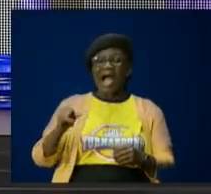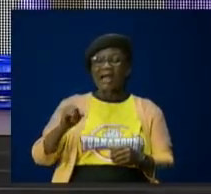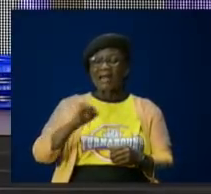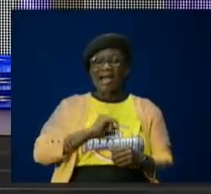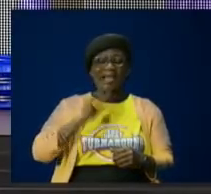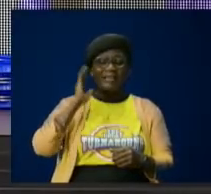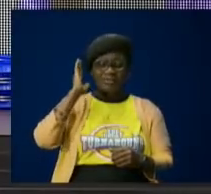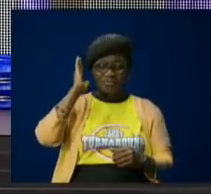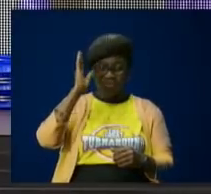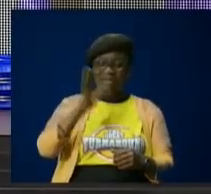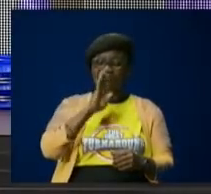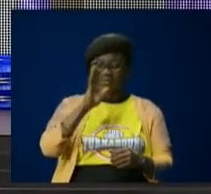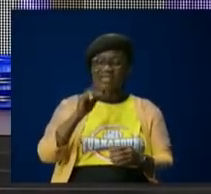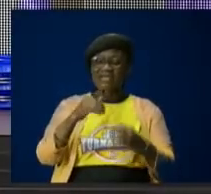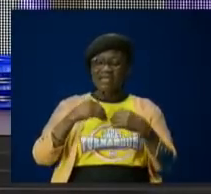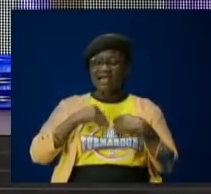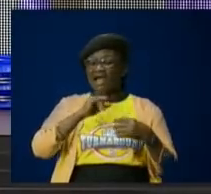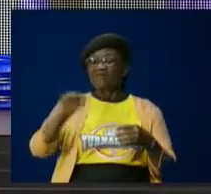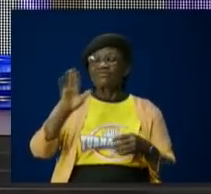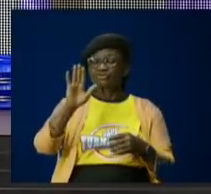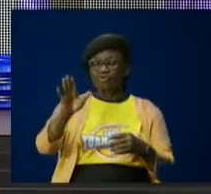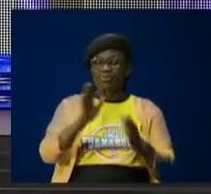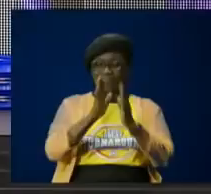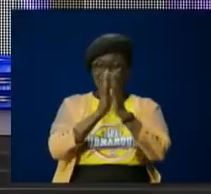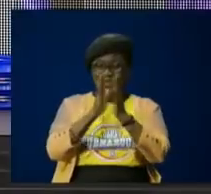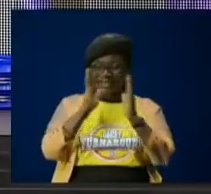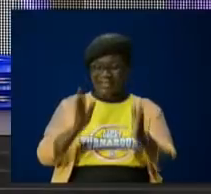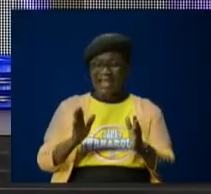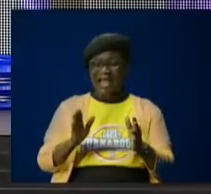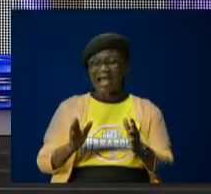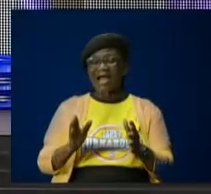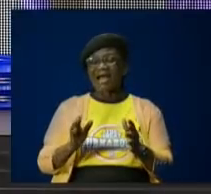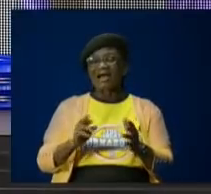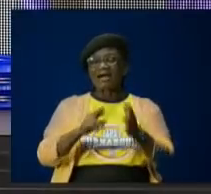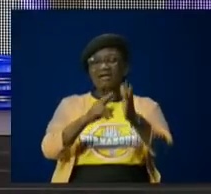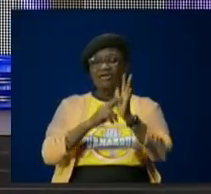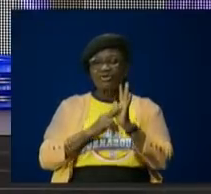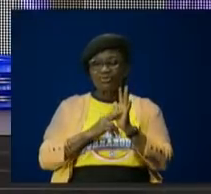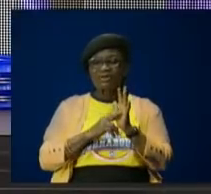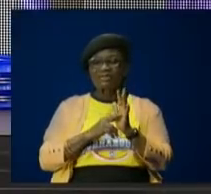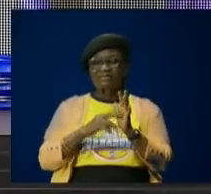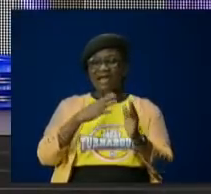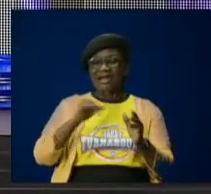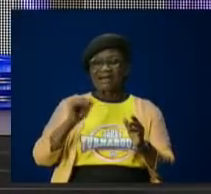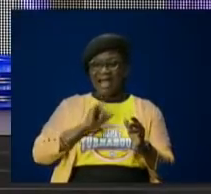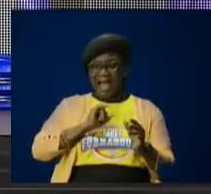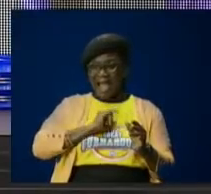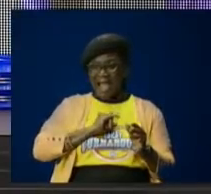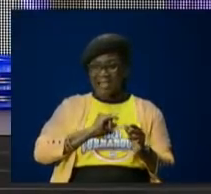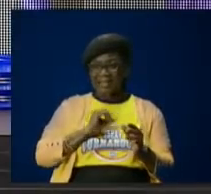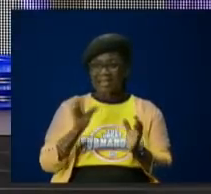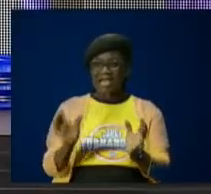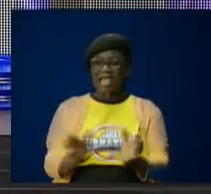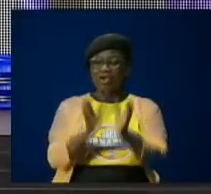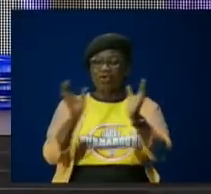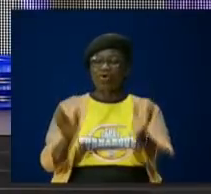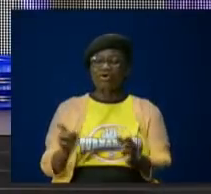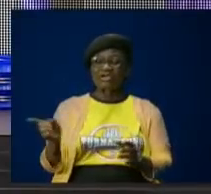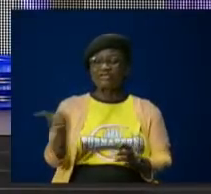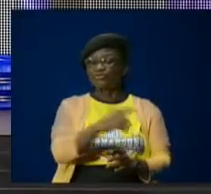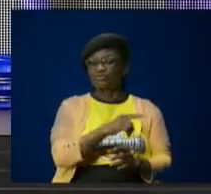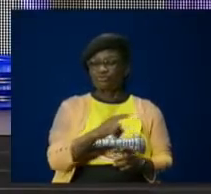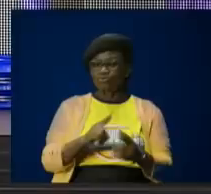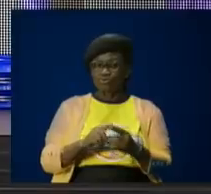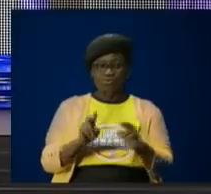will encourage you to look for a Redeemed Christian Church of God somewhere near you, and there are quite a few of them near